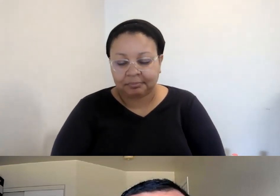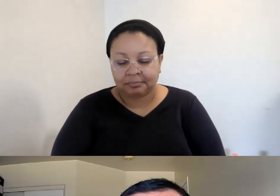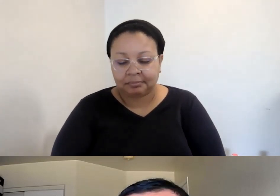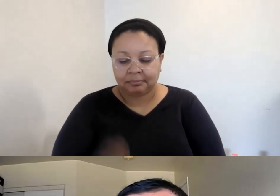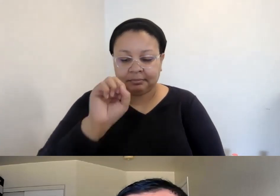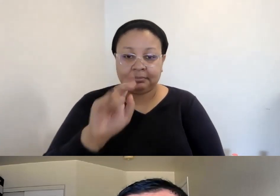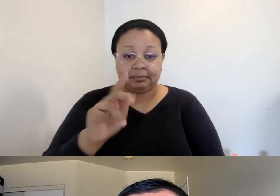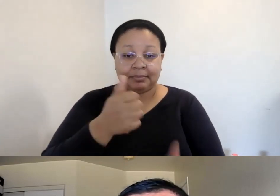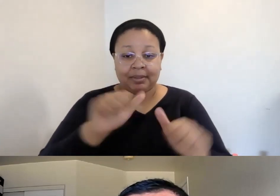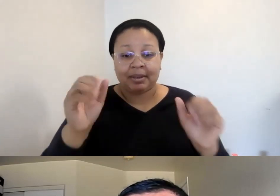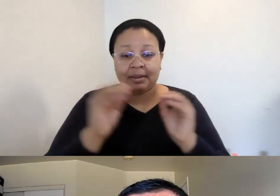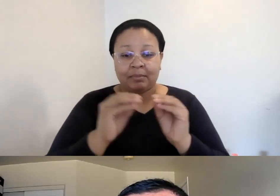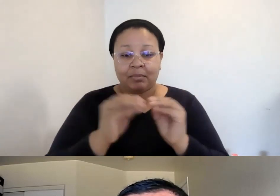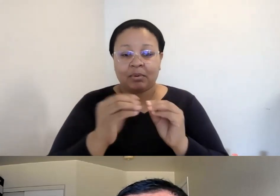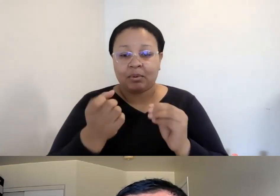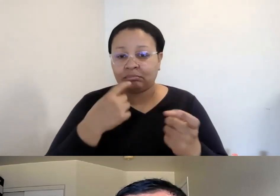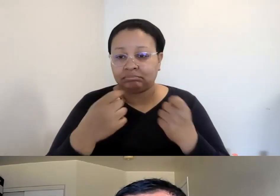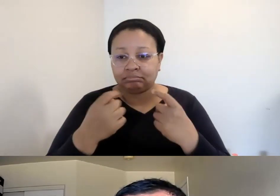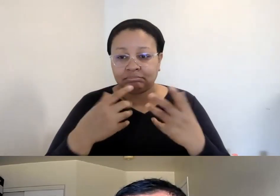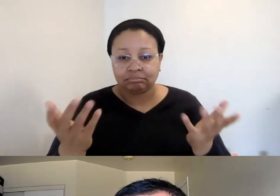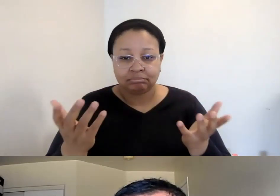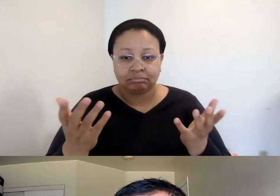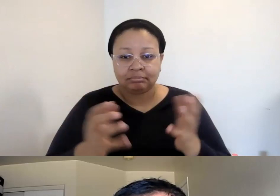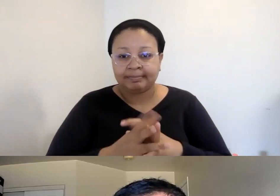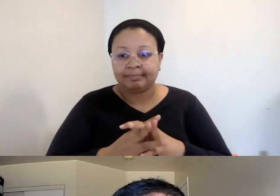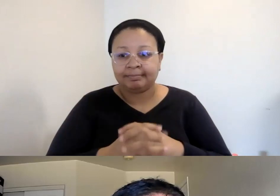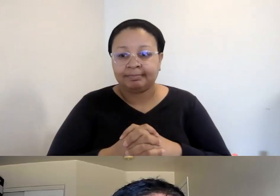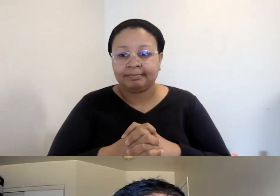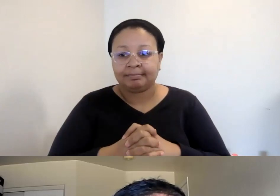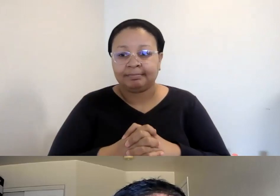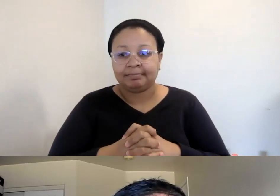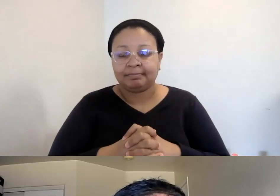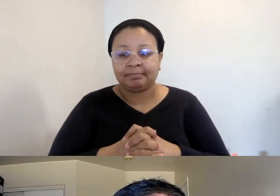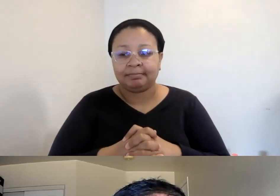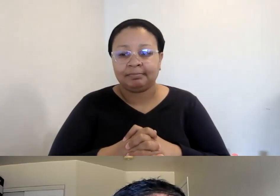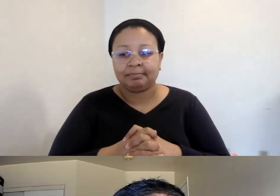Okay, do we have any more questions in the chat?